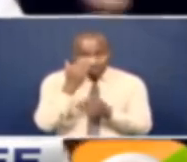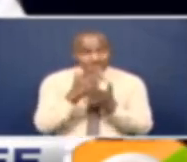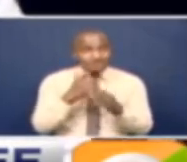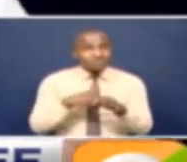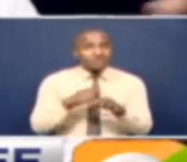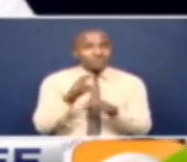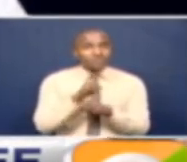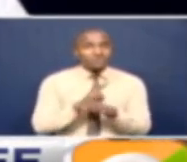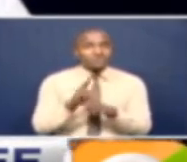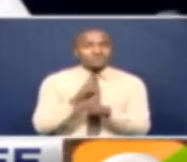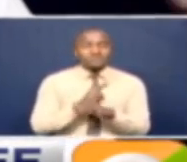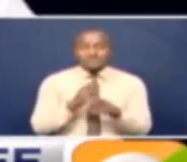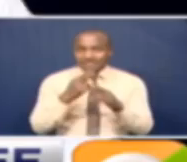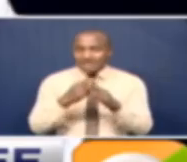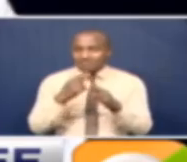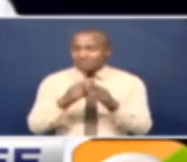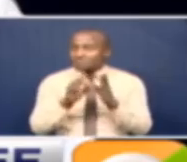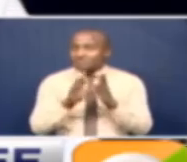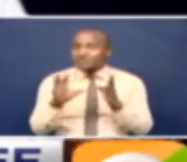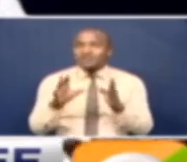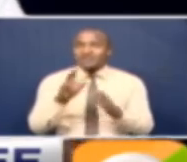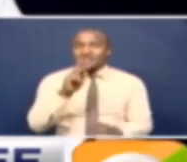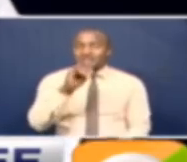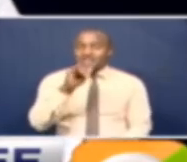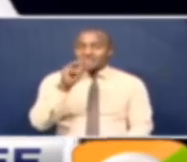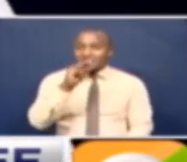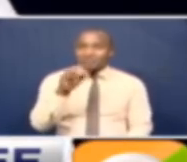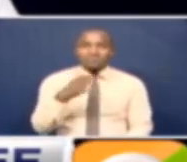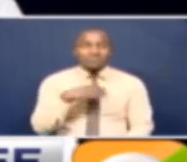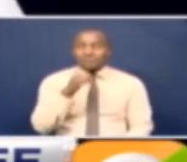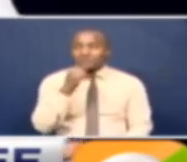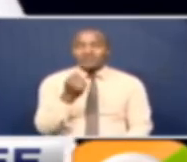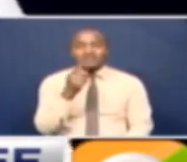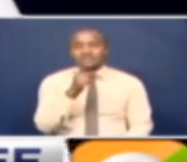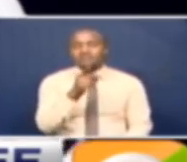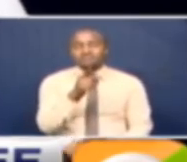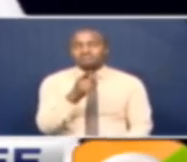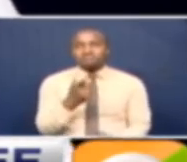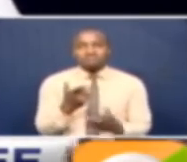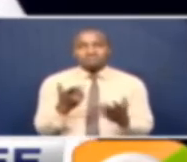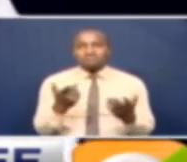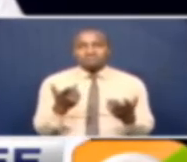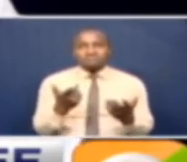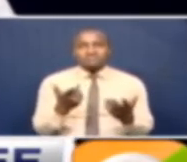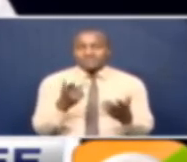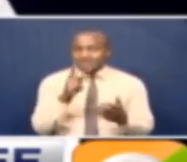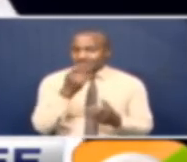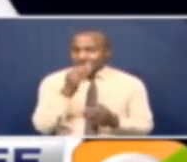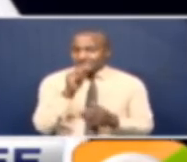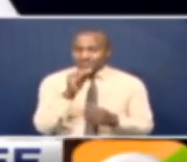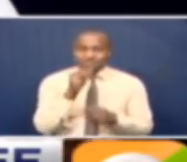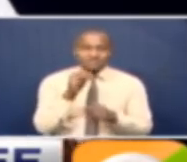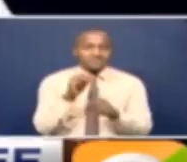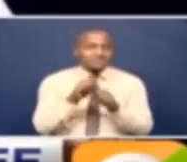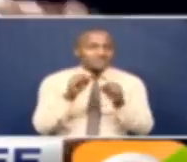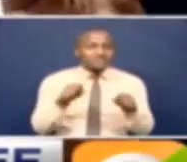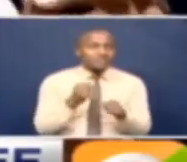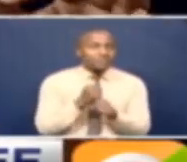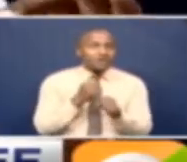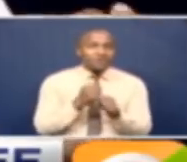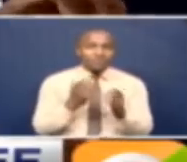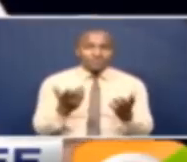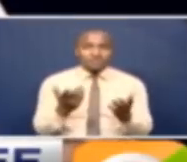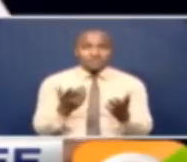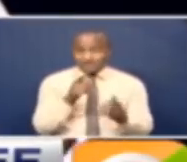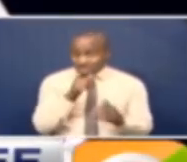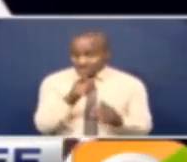big names, the KIMP system. And people don't really understand what was the work of the KIMP system. And essentially, what the KIMP